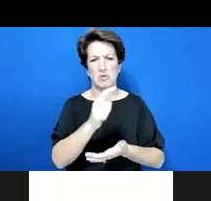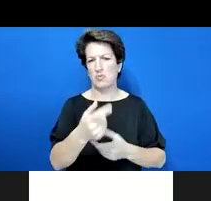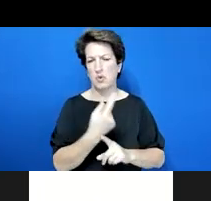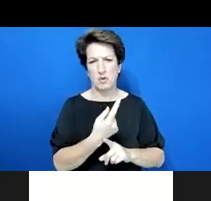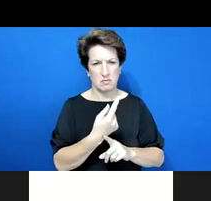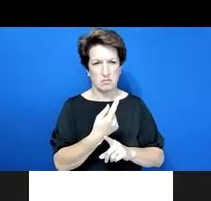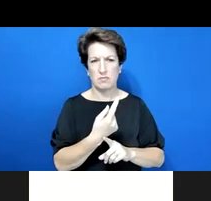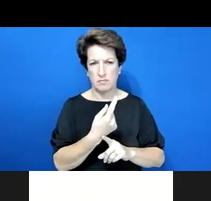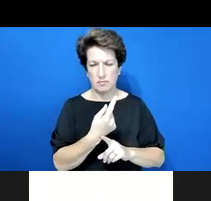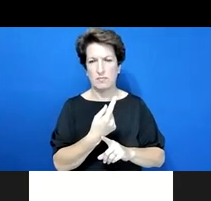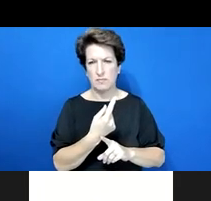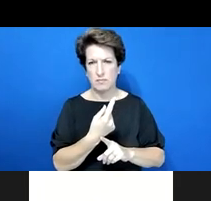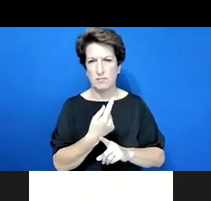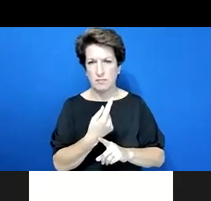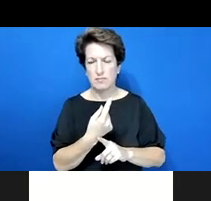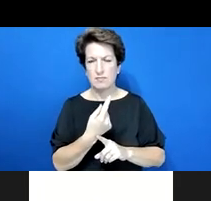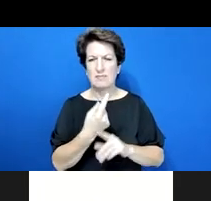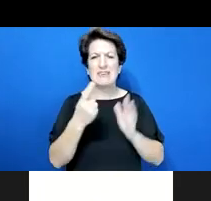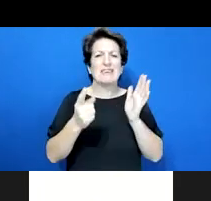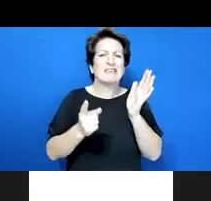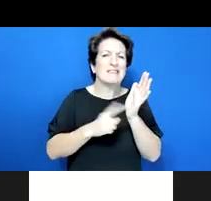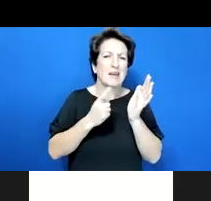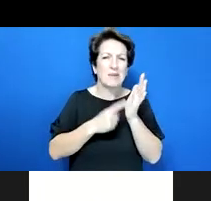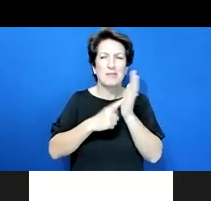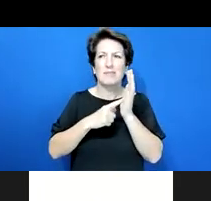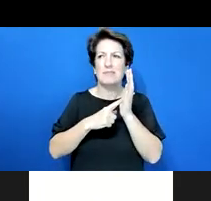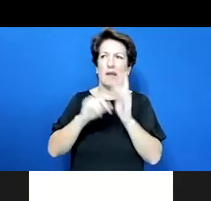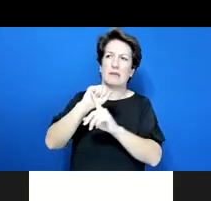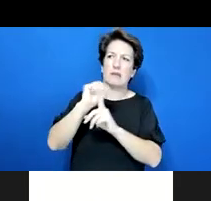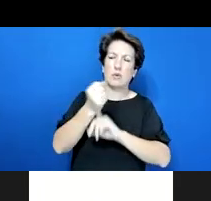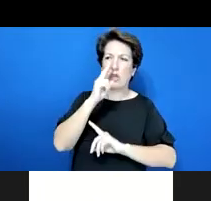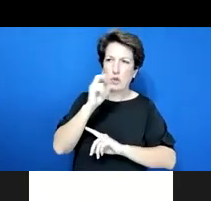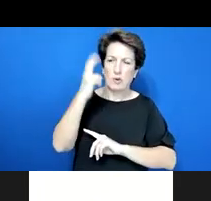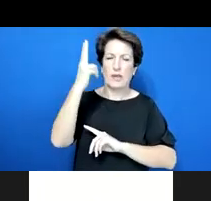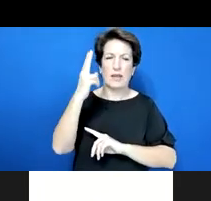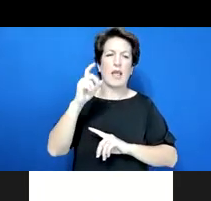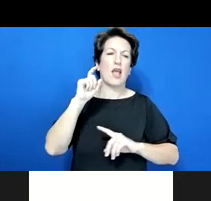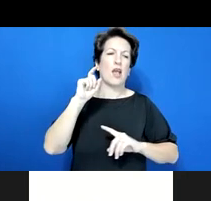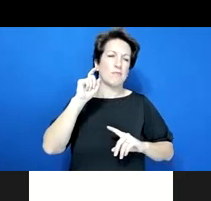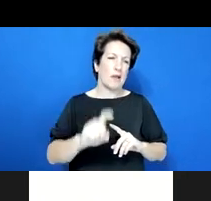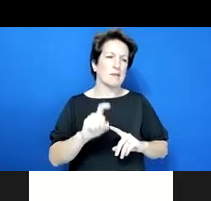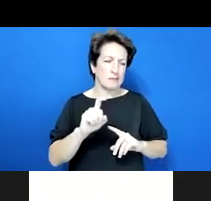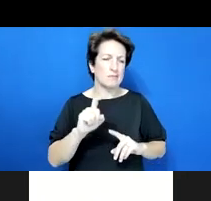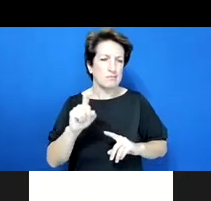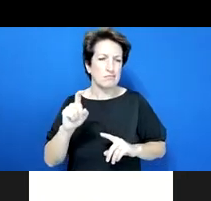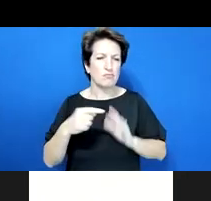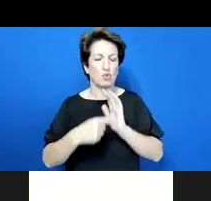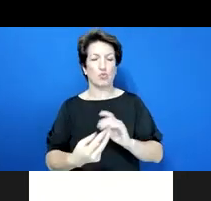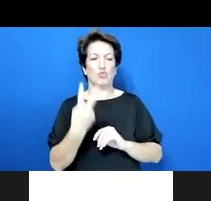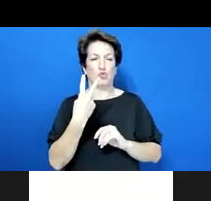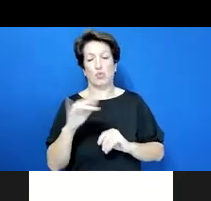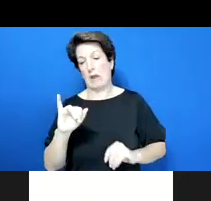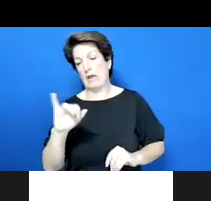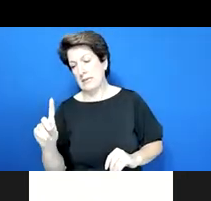there are certain odd circumstances where you might need to show 2 because one doesn't prove, but generally you should only have to show